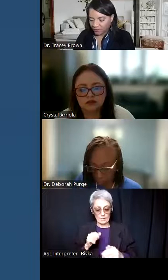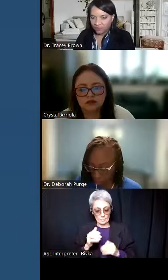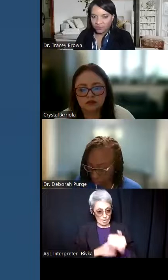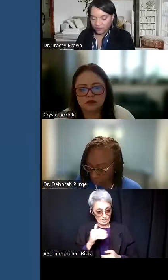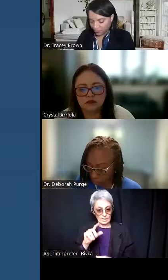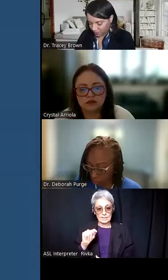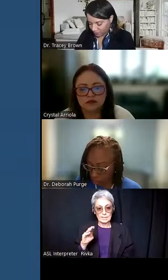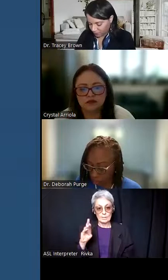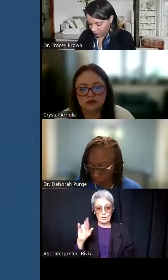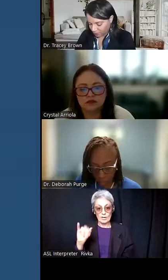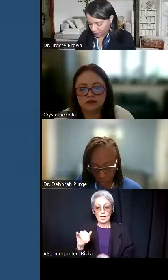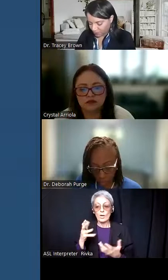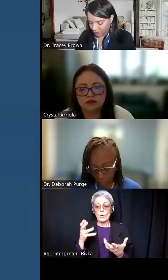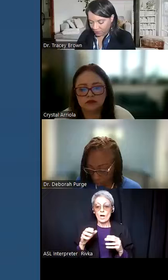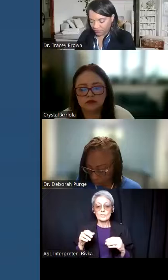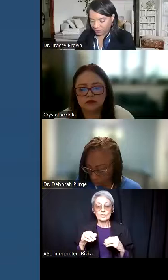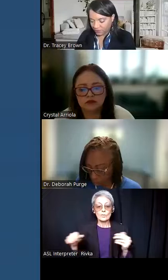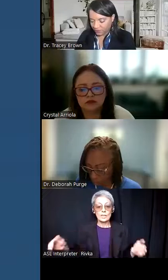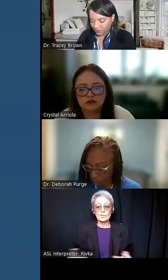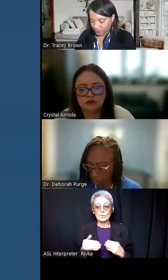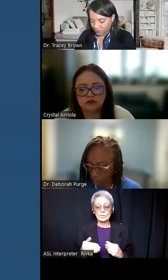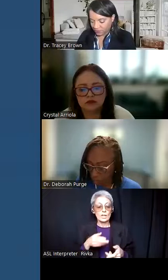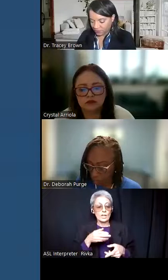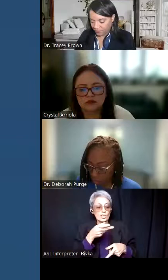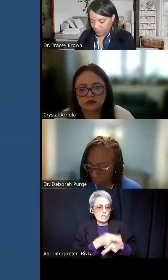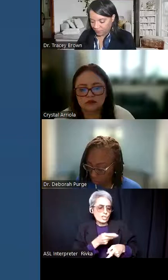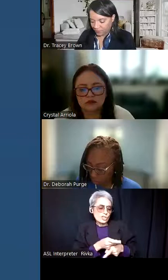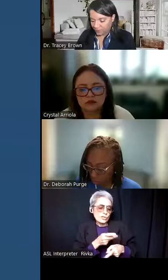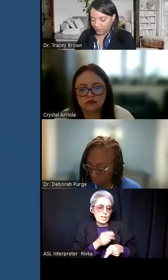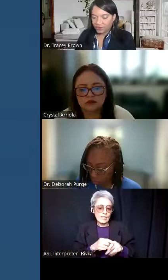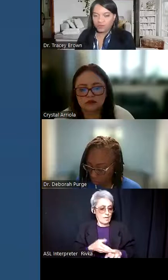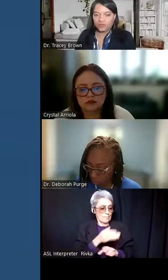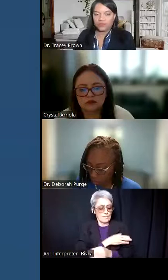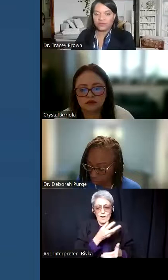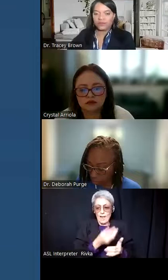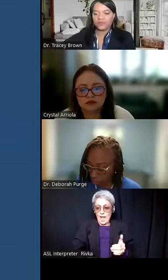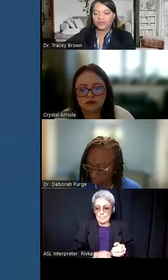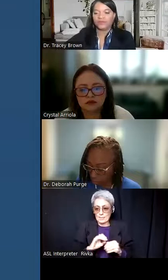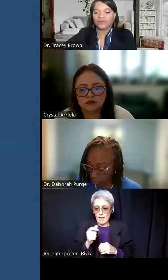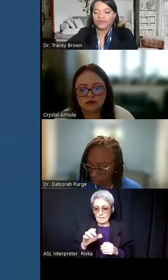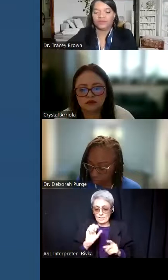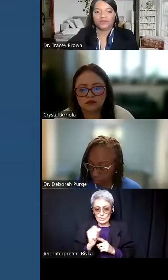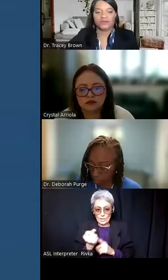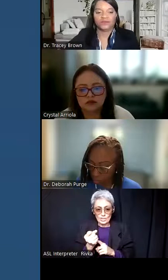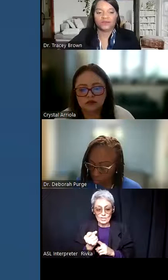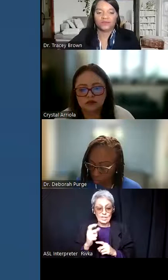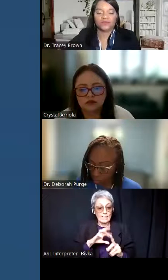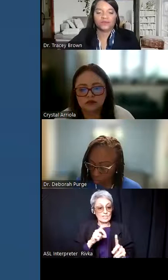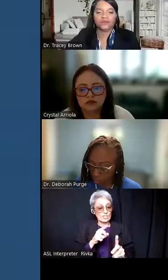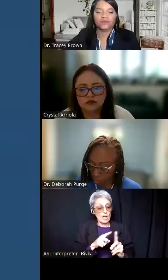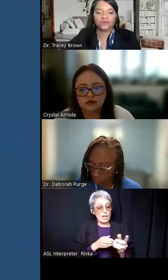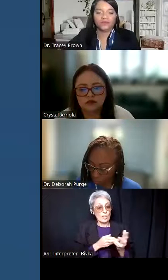TBRI strives to introduce the nurturing that was absent in those toxic situations. And for the child who has endured toxic